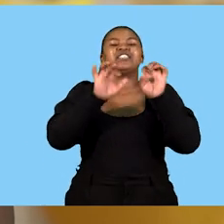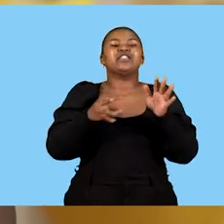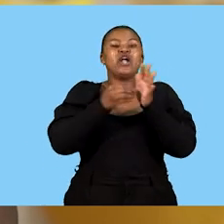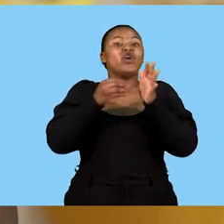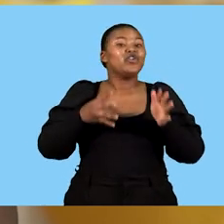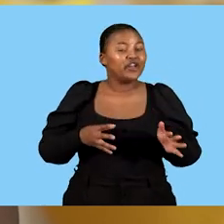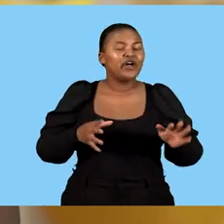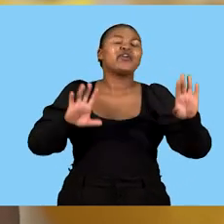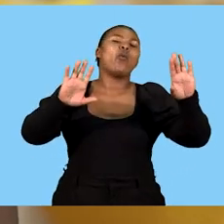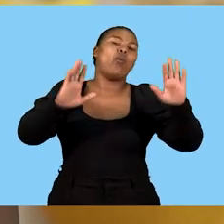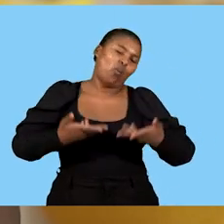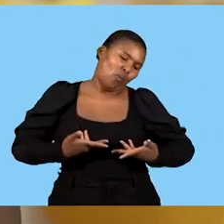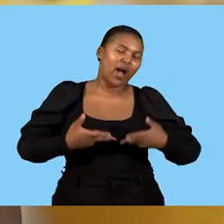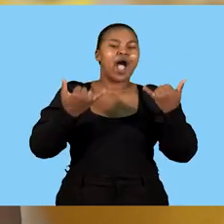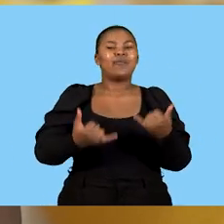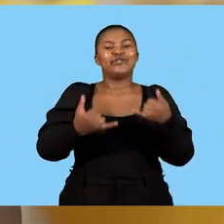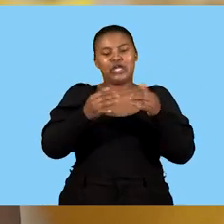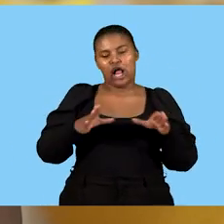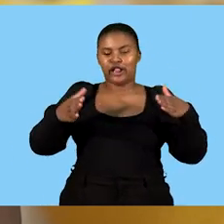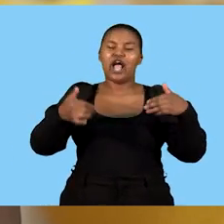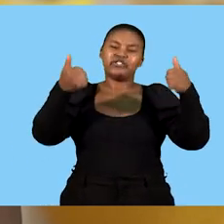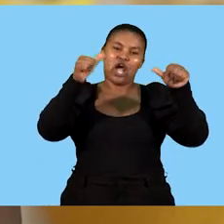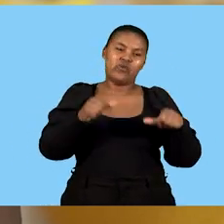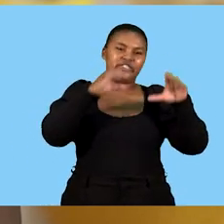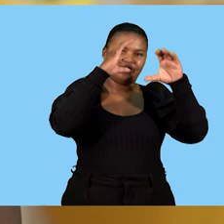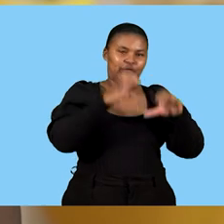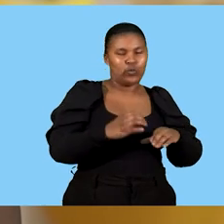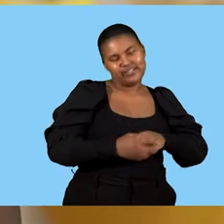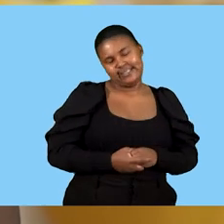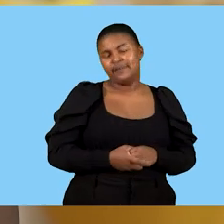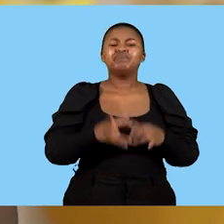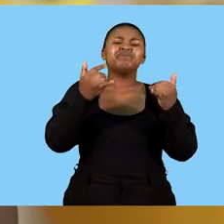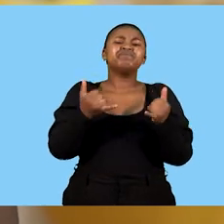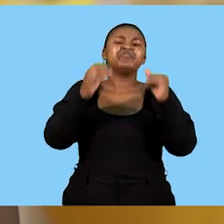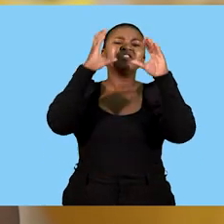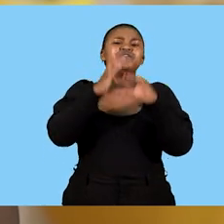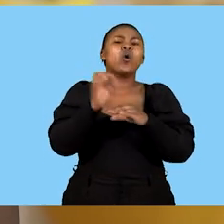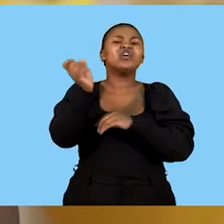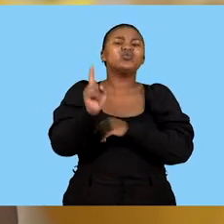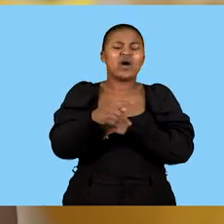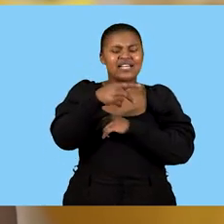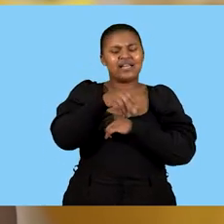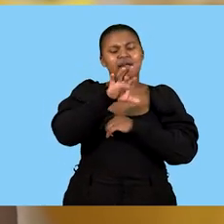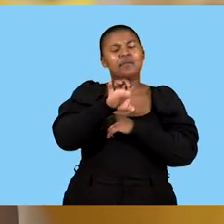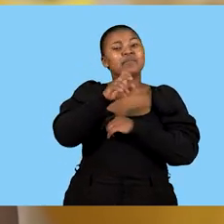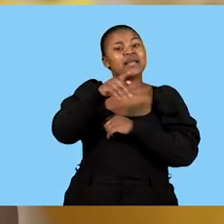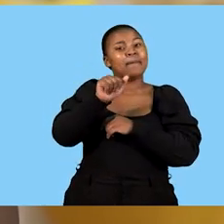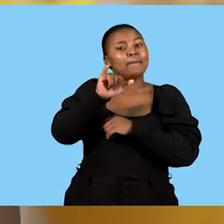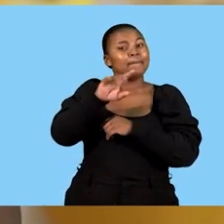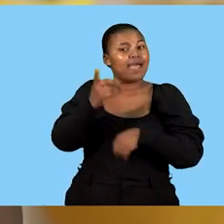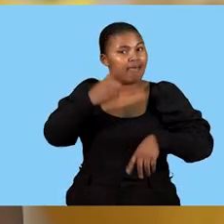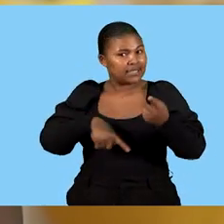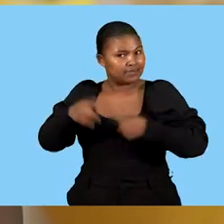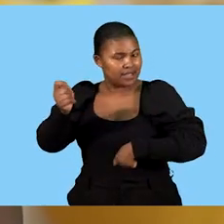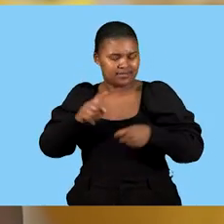Greetings, Creighton learners. My name is Mr. Simbi, and welcome to today's accounting class. Today's class is an exciting one. I have an